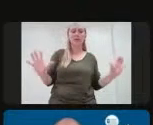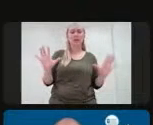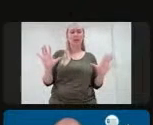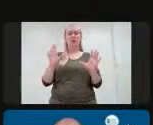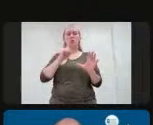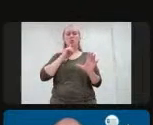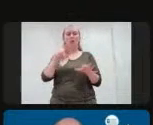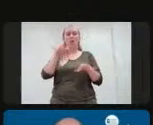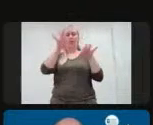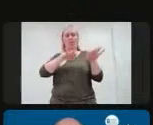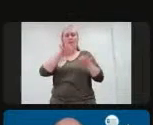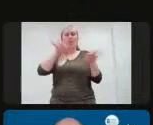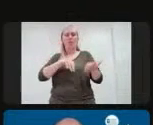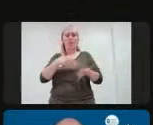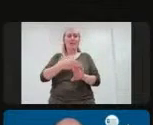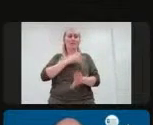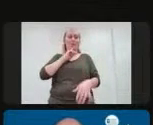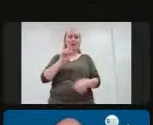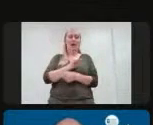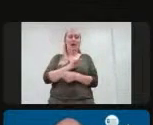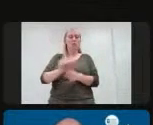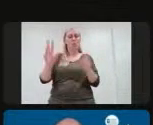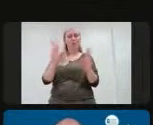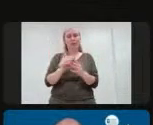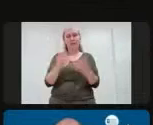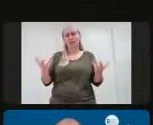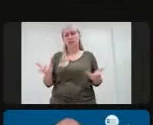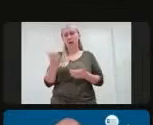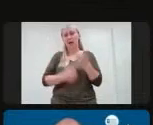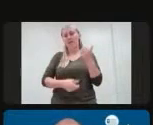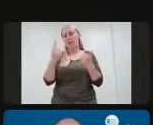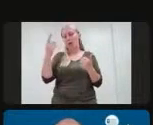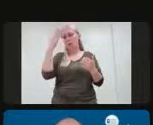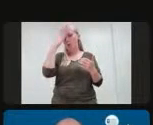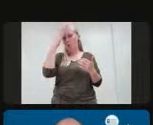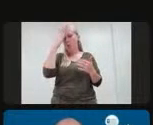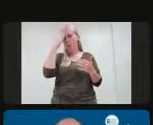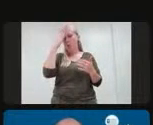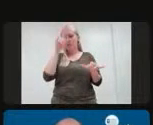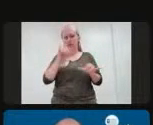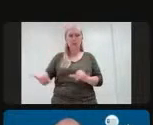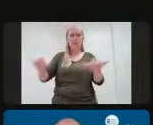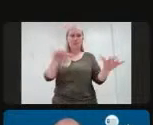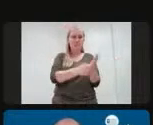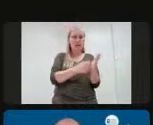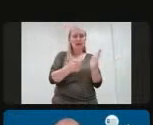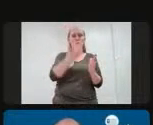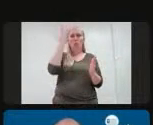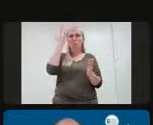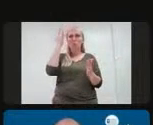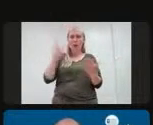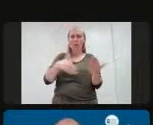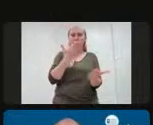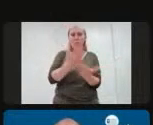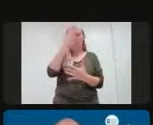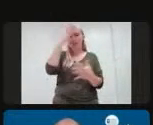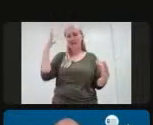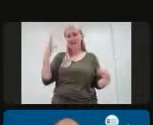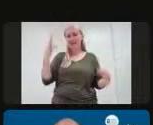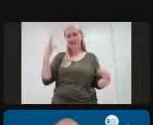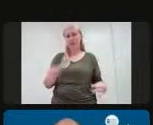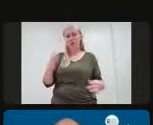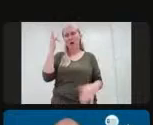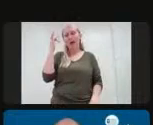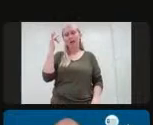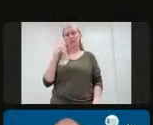things before the actual board meeting, so everybody knows why we arrived at that decision.